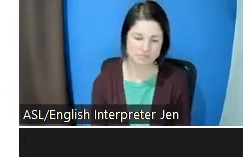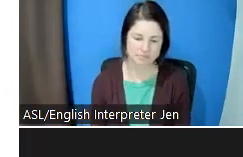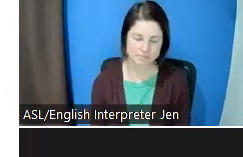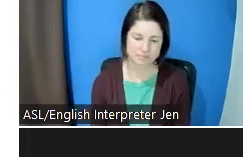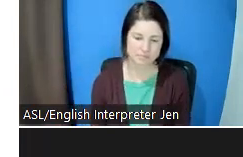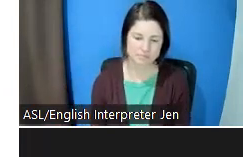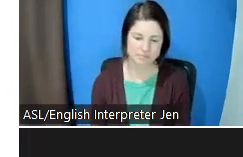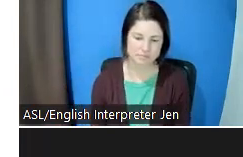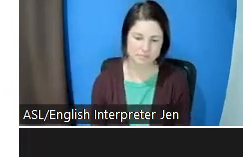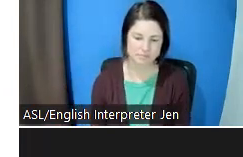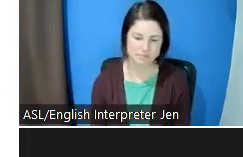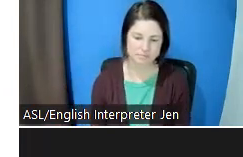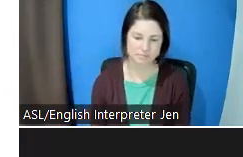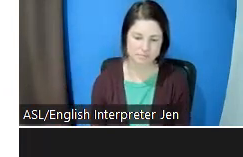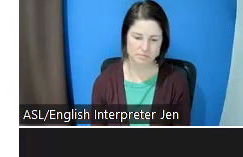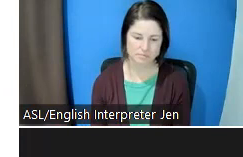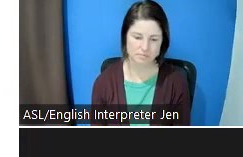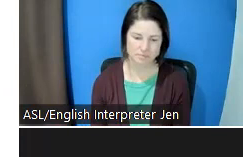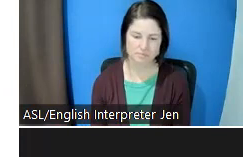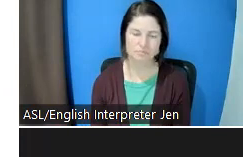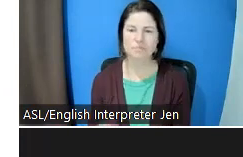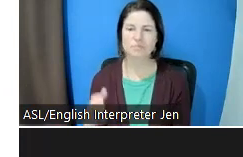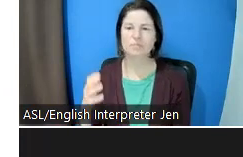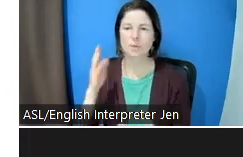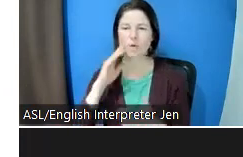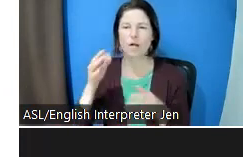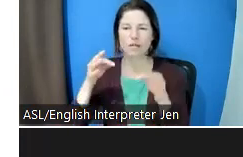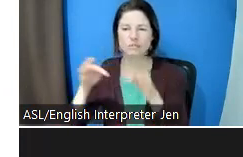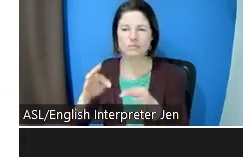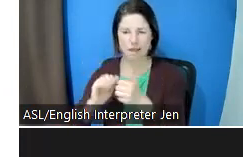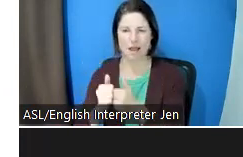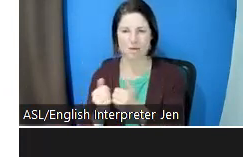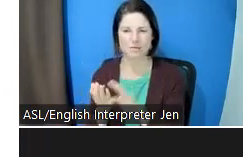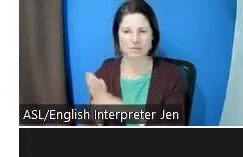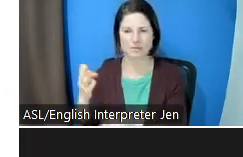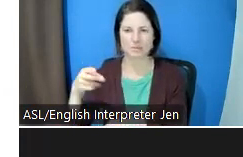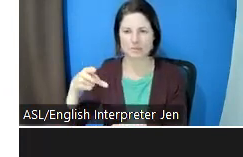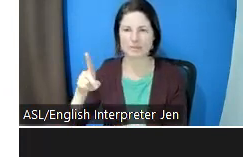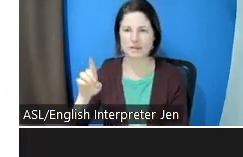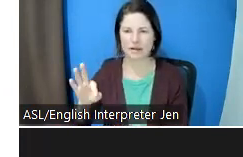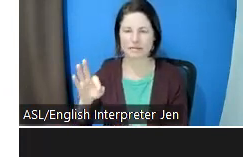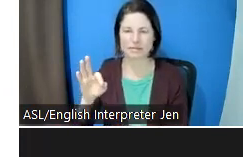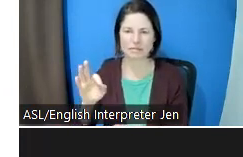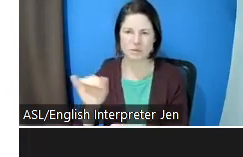a PDF version. You can also access this link just to get a